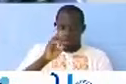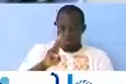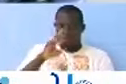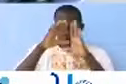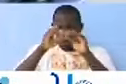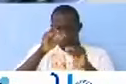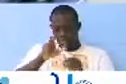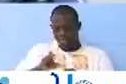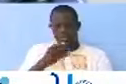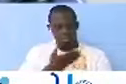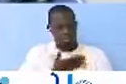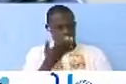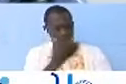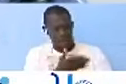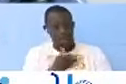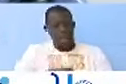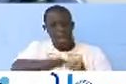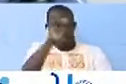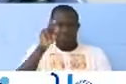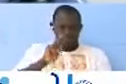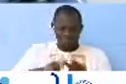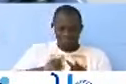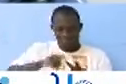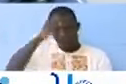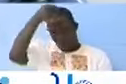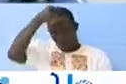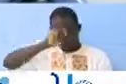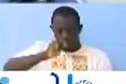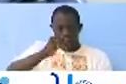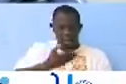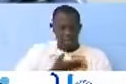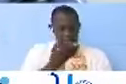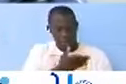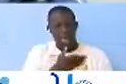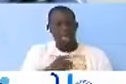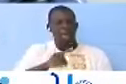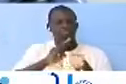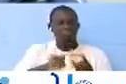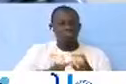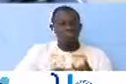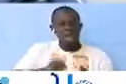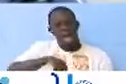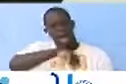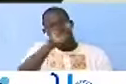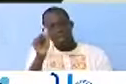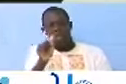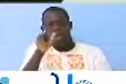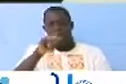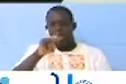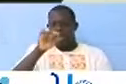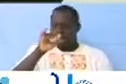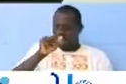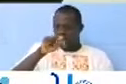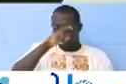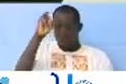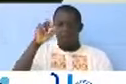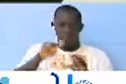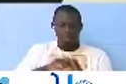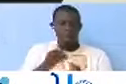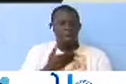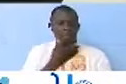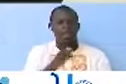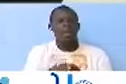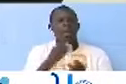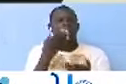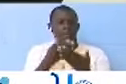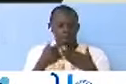our people, they were all there. Police only. And police officers. Please tell me, amongst your people, who did you see? That is the NIA. I don't know. Remember NIA? They are